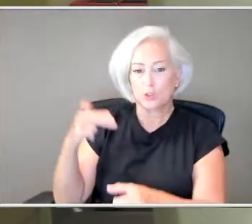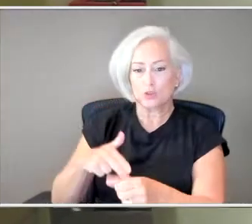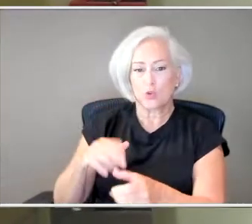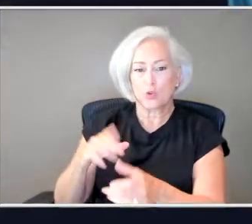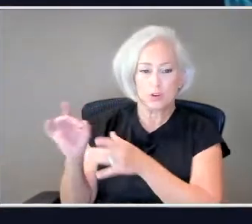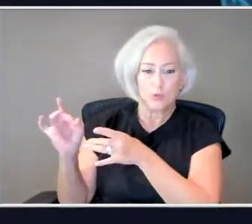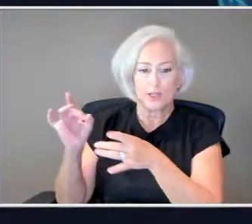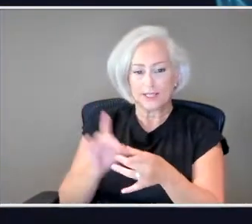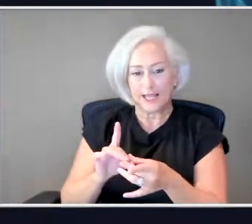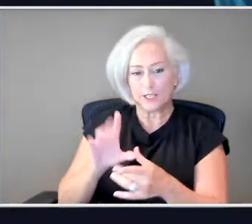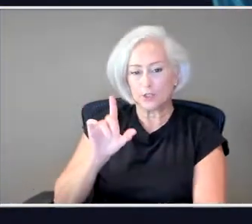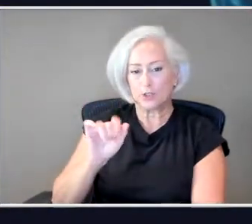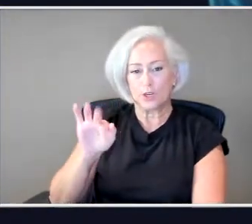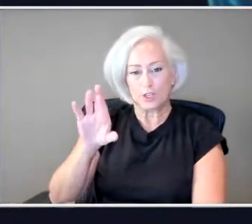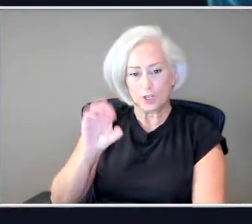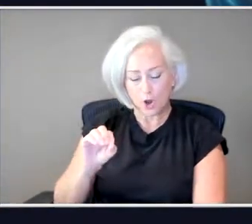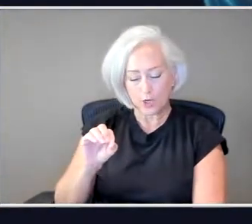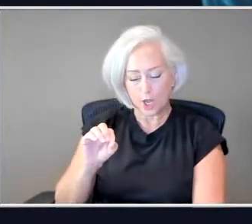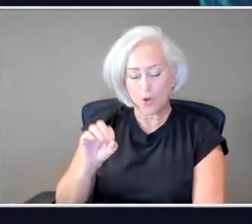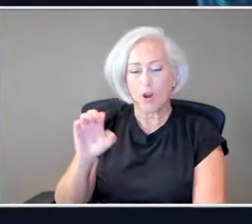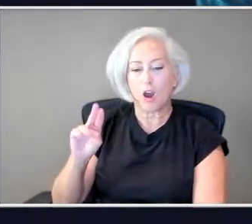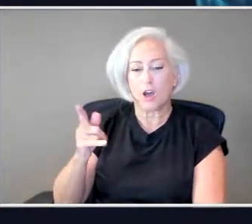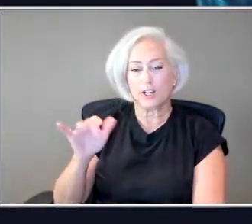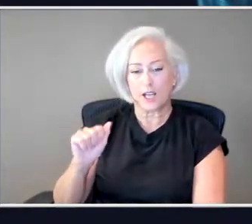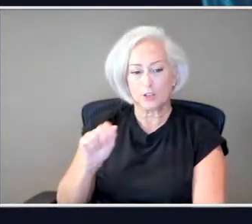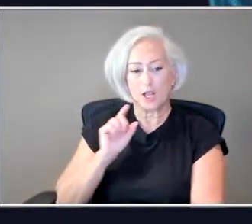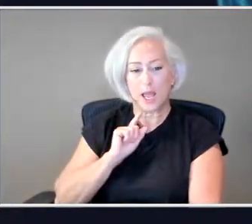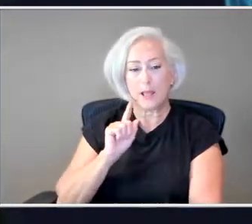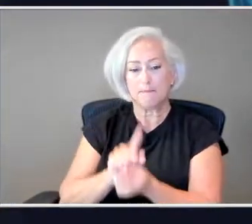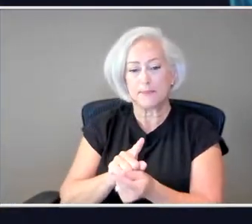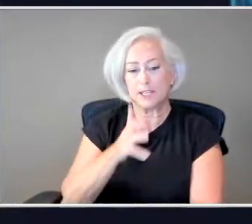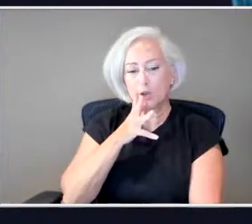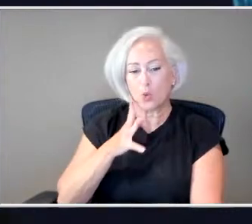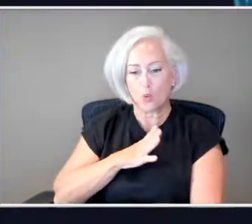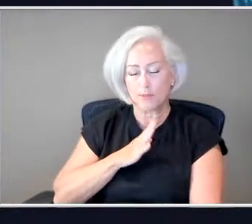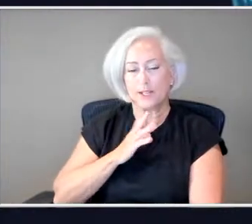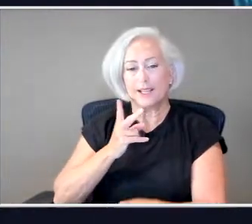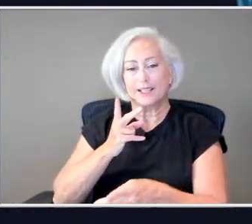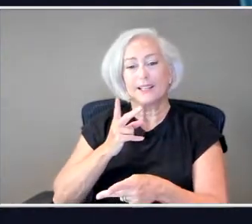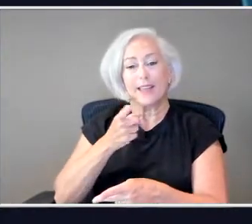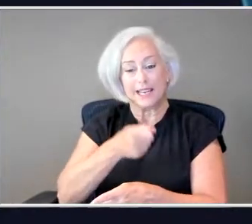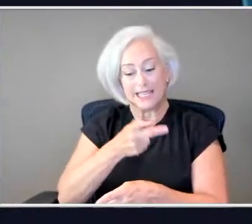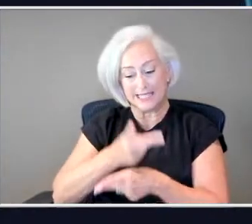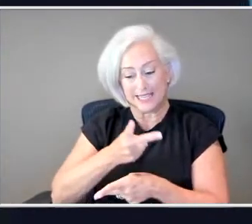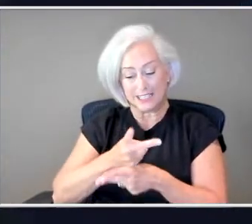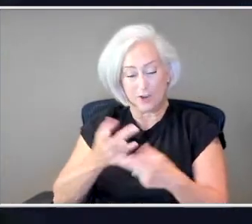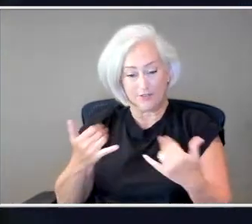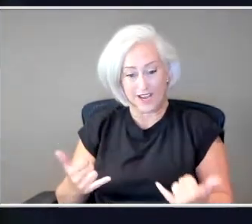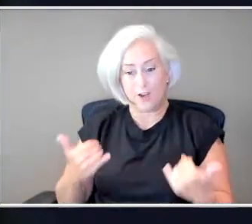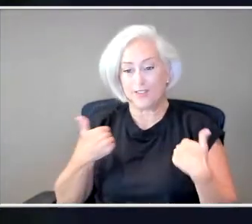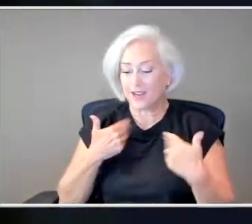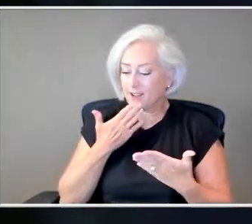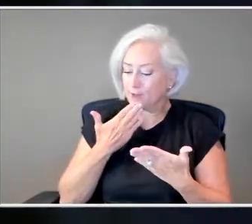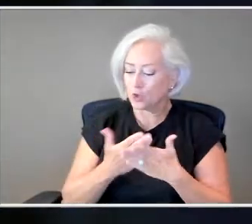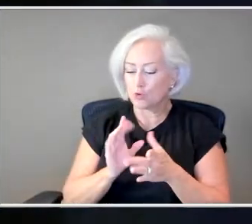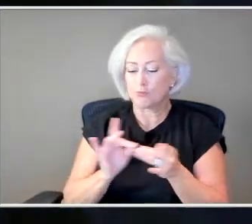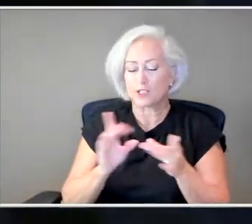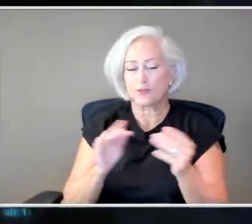you'll meet a woman in his care right now who has a message for every woman watching. That is next Thursday on All Things